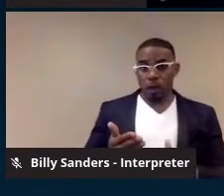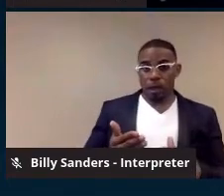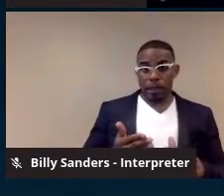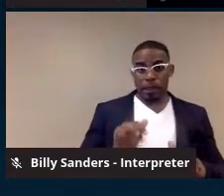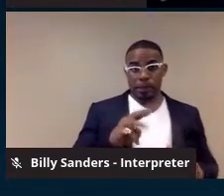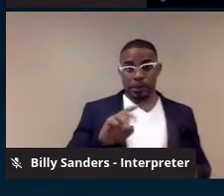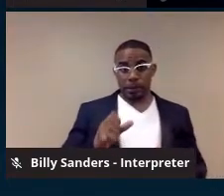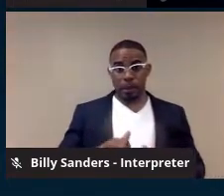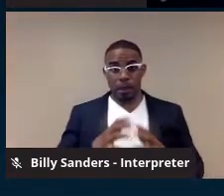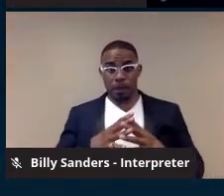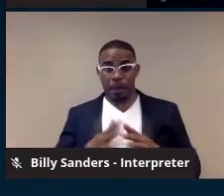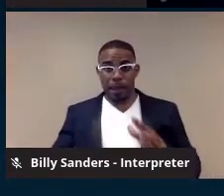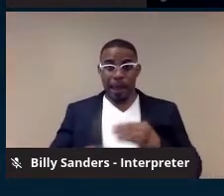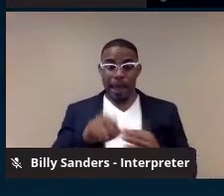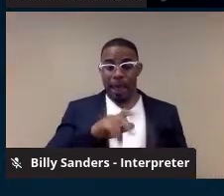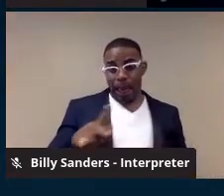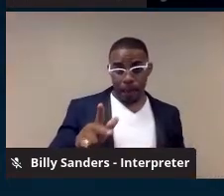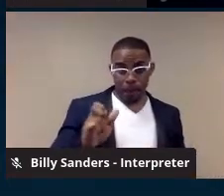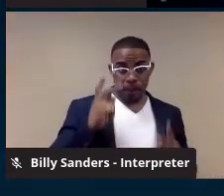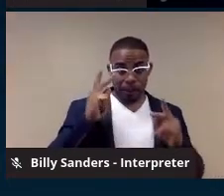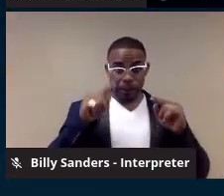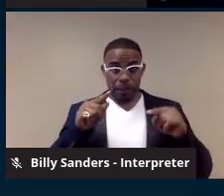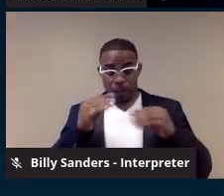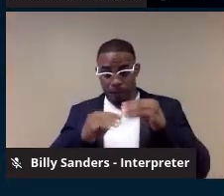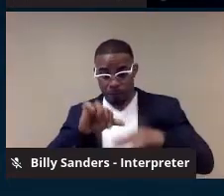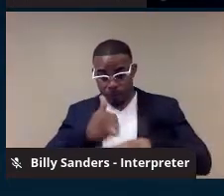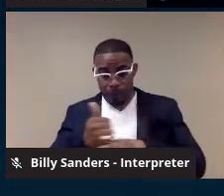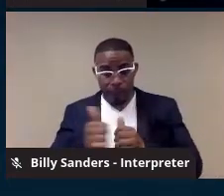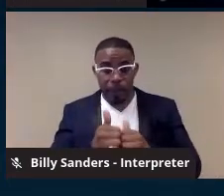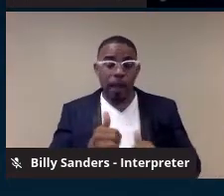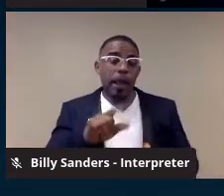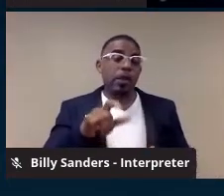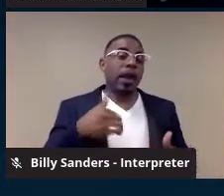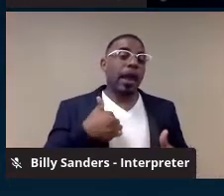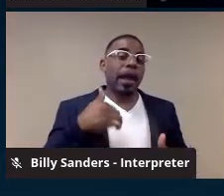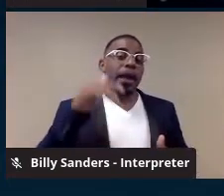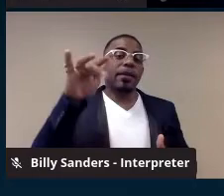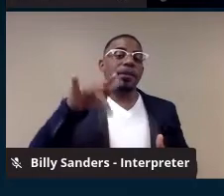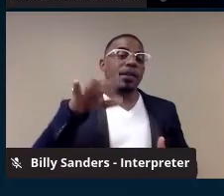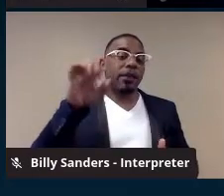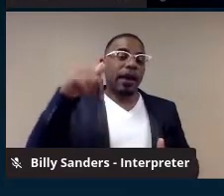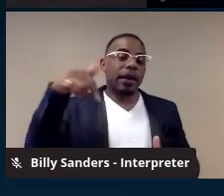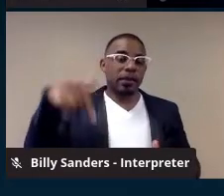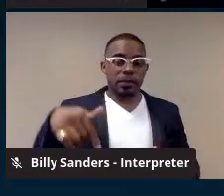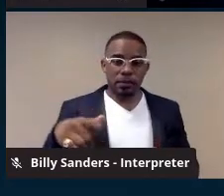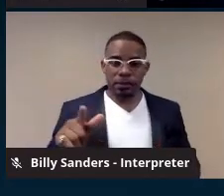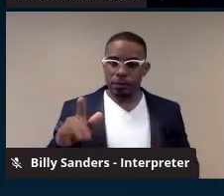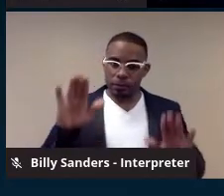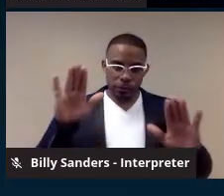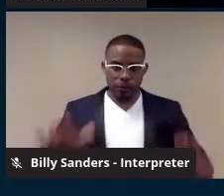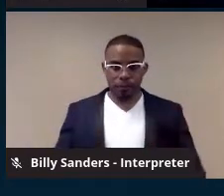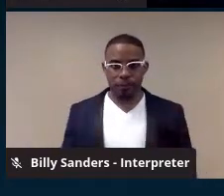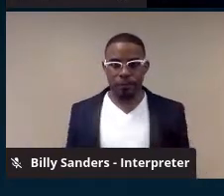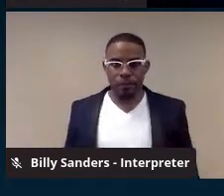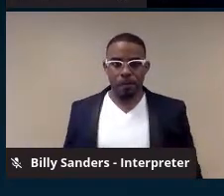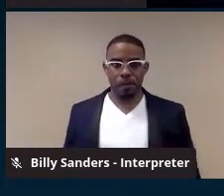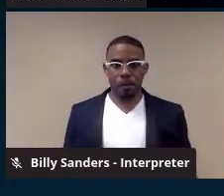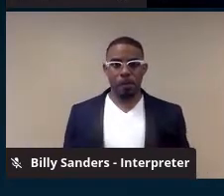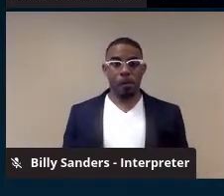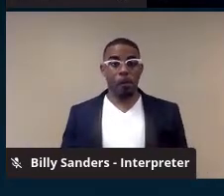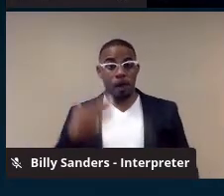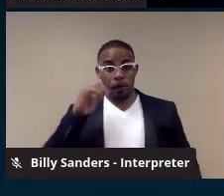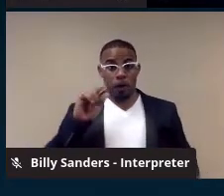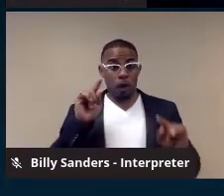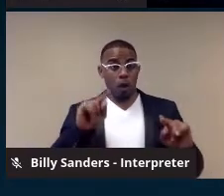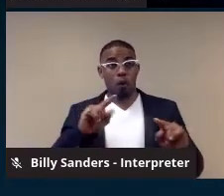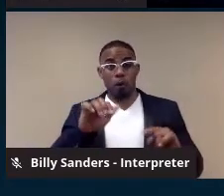adds the app, which will show you how that all hooks together. And you've got a HTTP client in here, which is great. So if we go